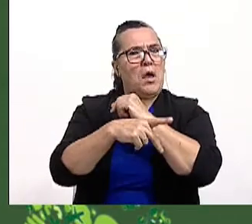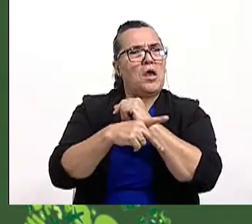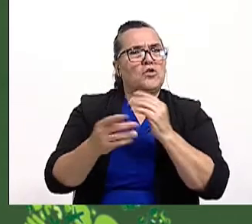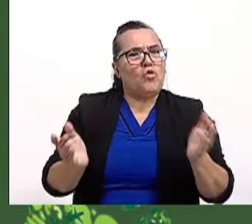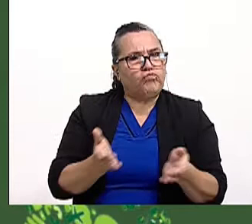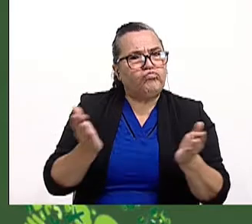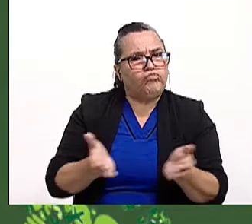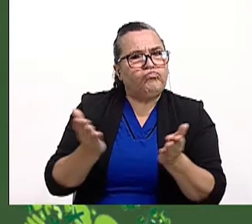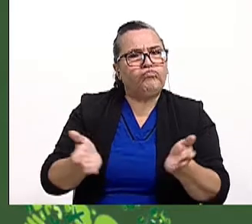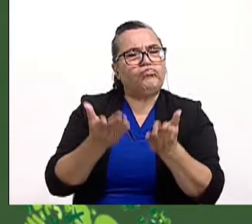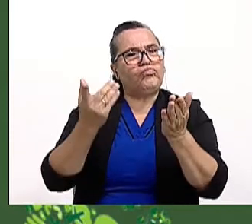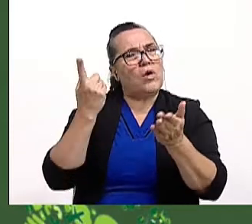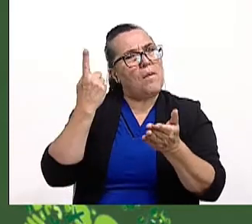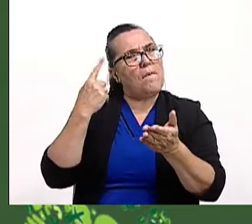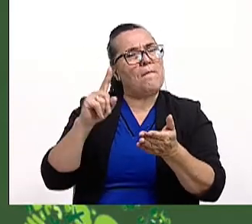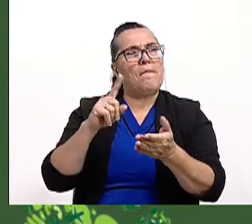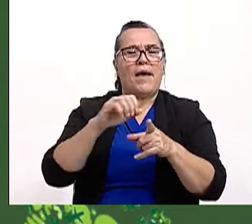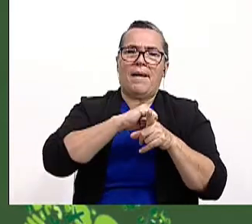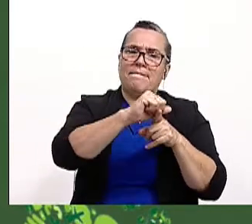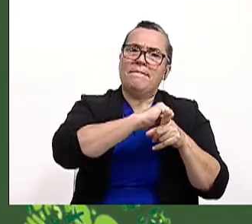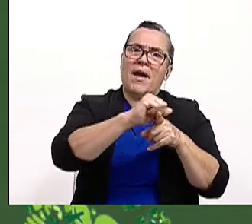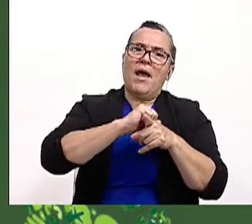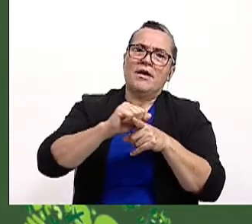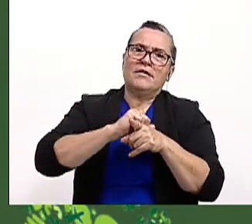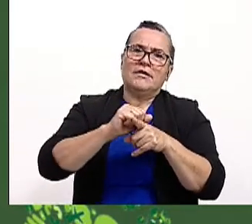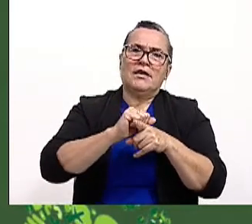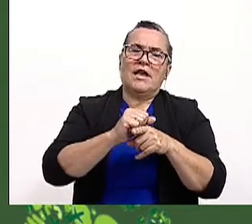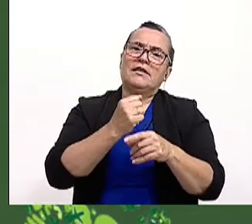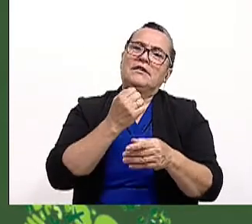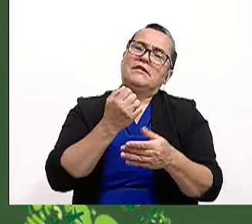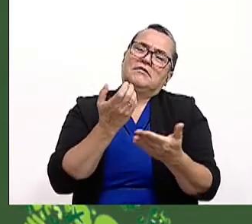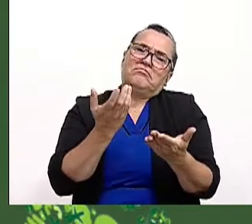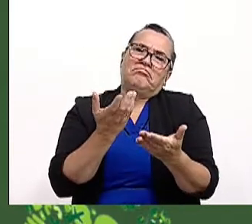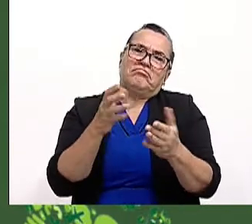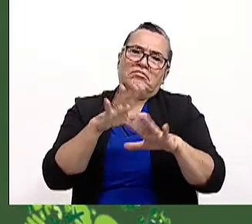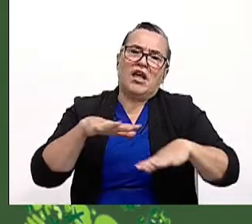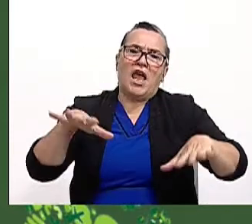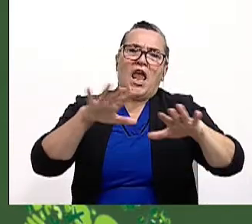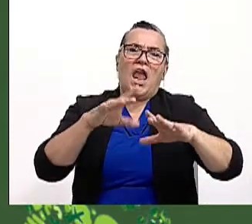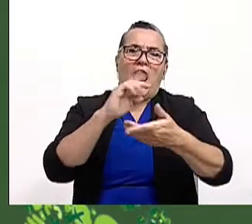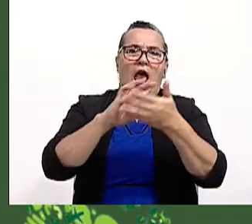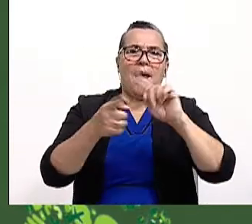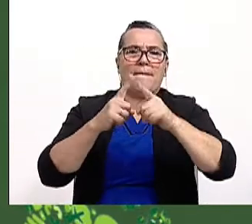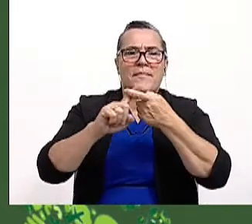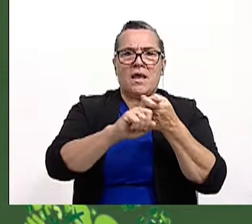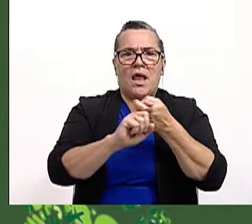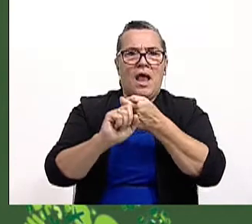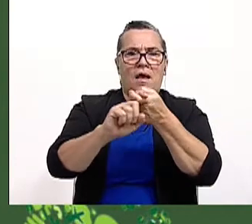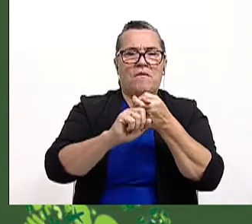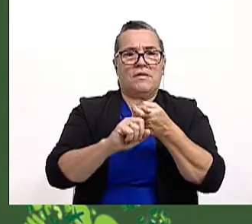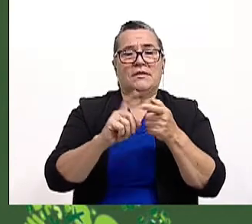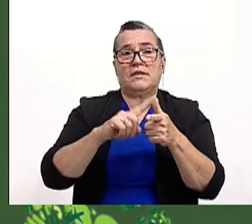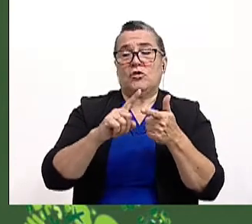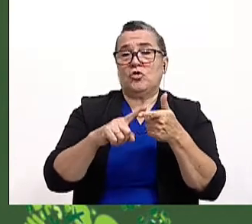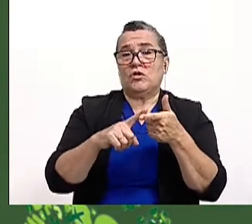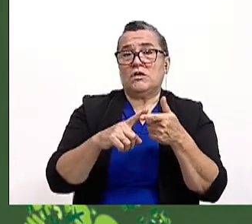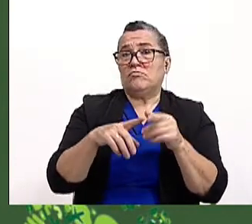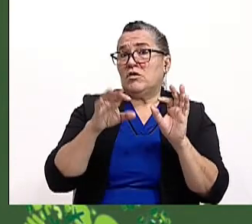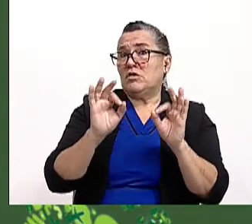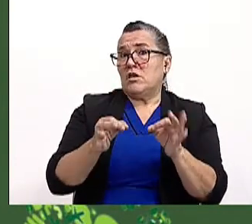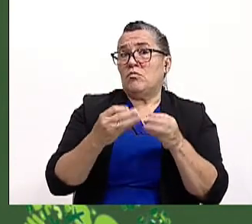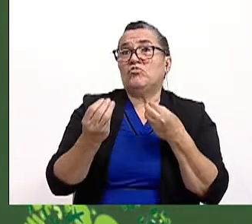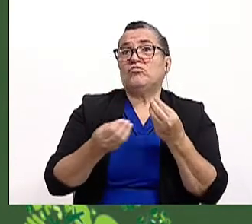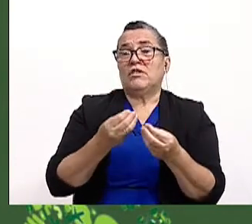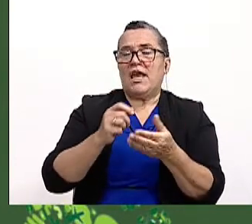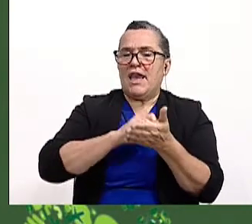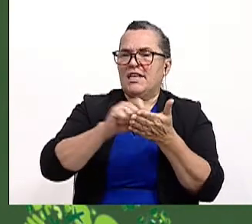promote eco-friendly practices. So you decided to do some reading to learn more about it, to